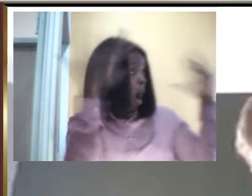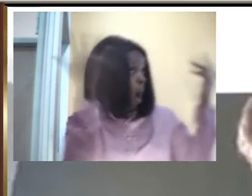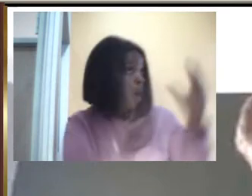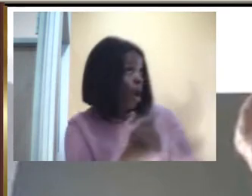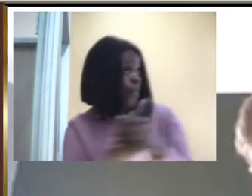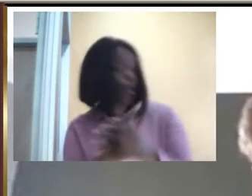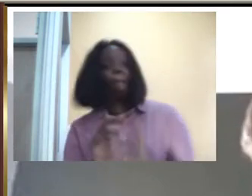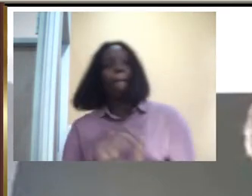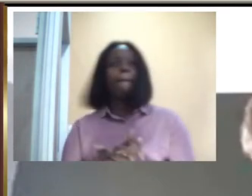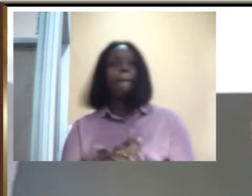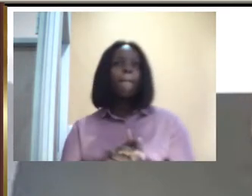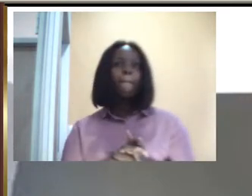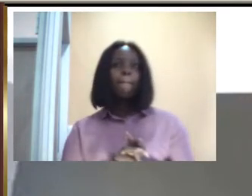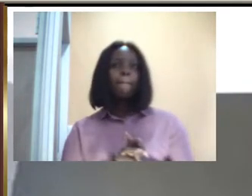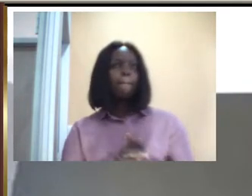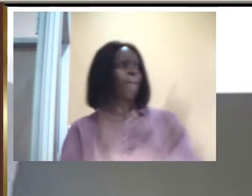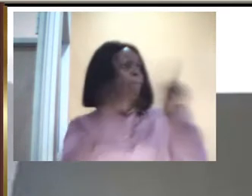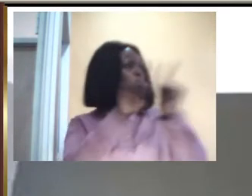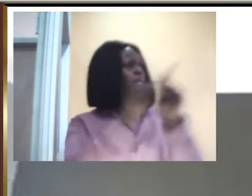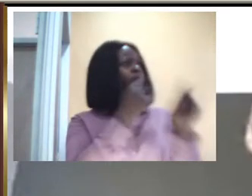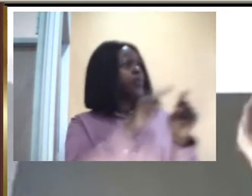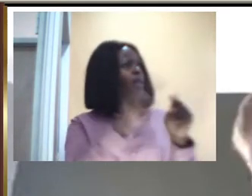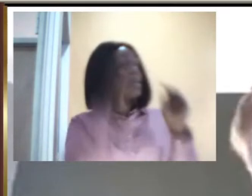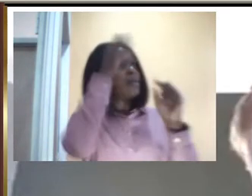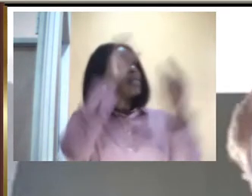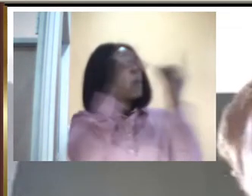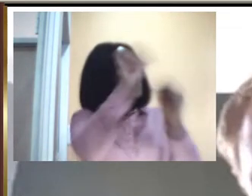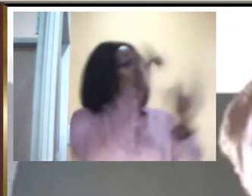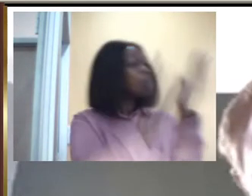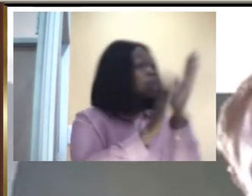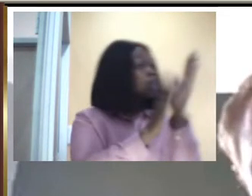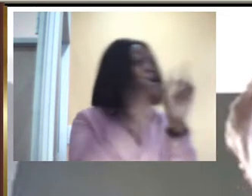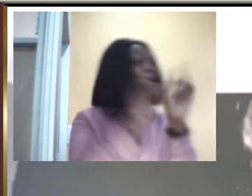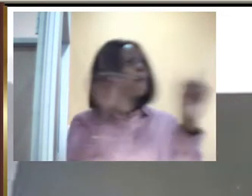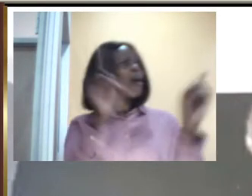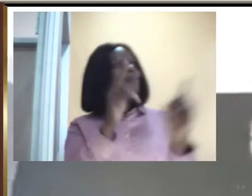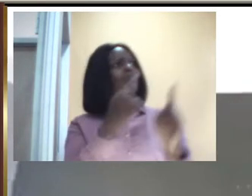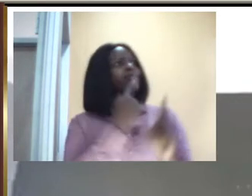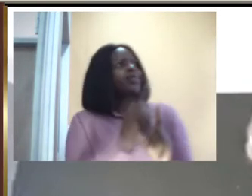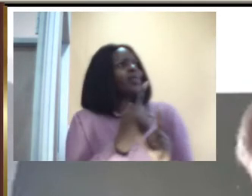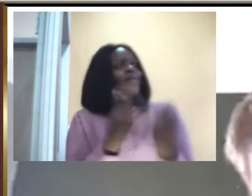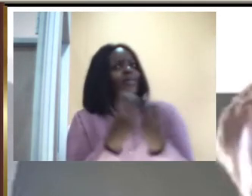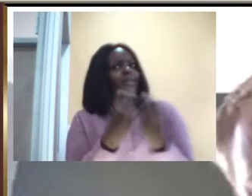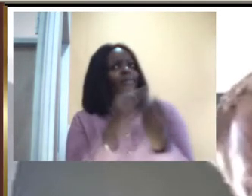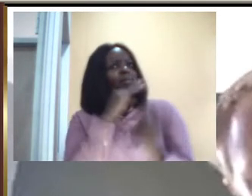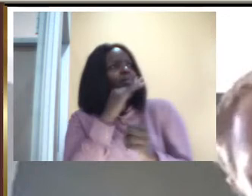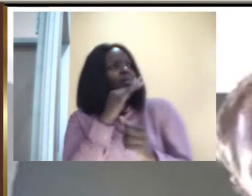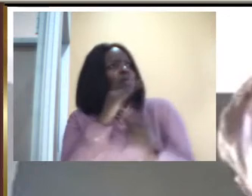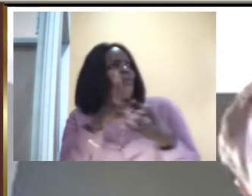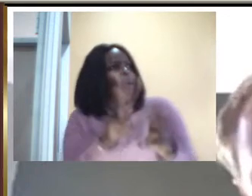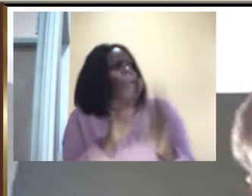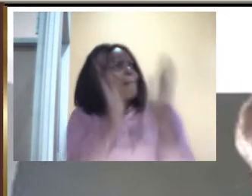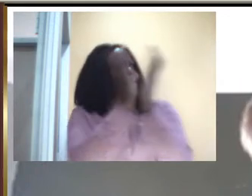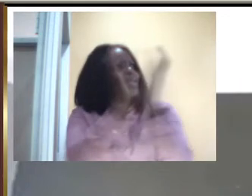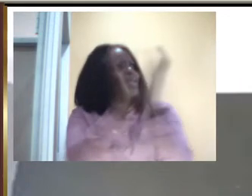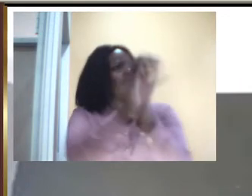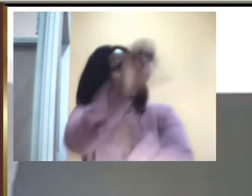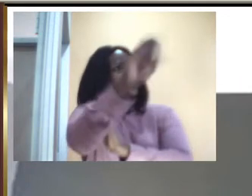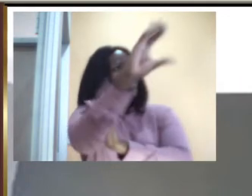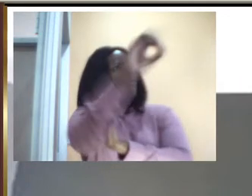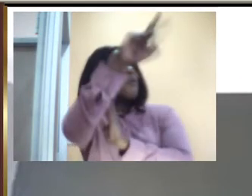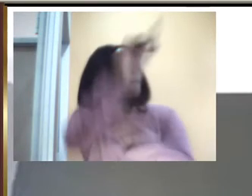actually happening. And you praise your department consistently, but you fail to mention how it was sent back from the scope of meetings. You fail to